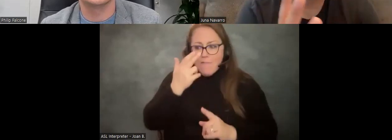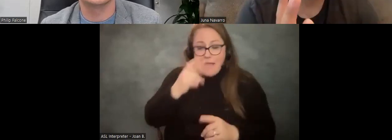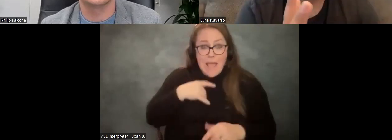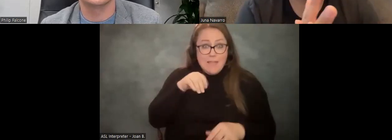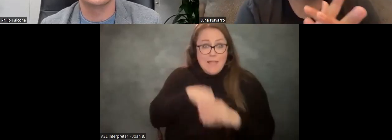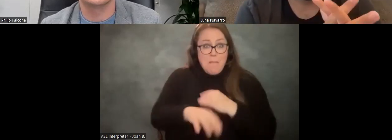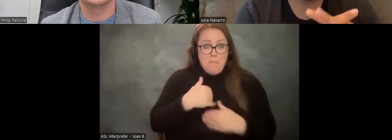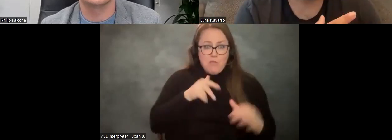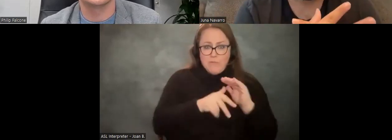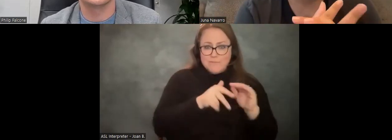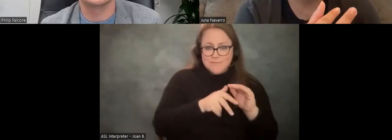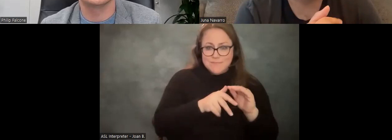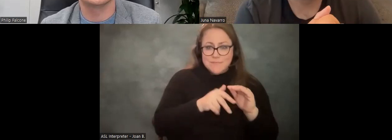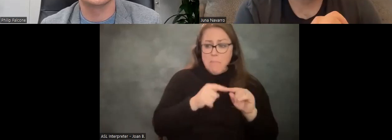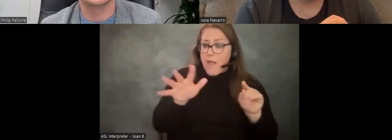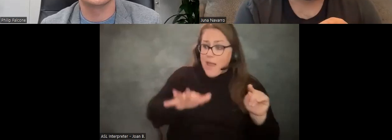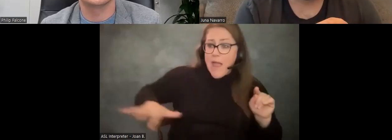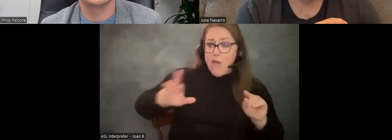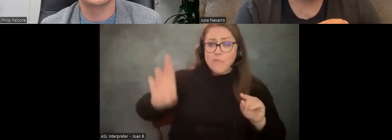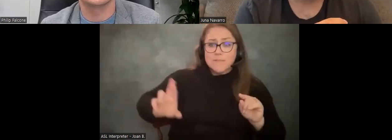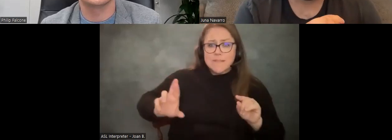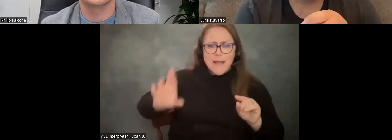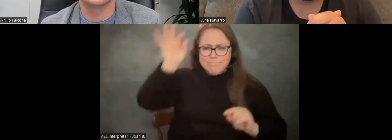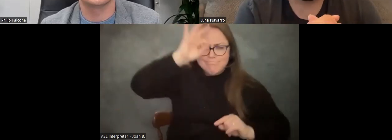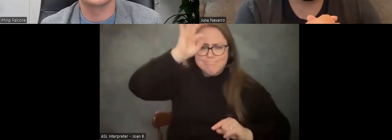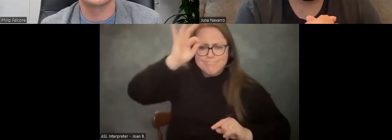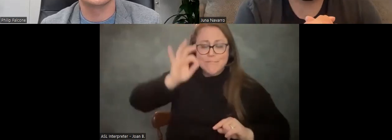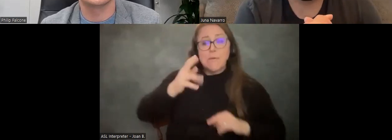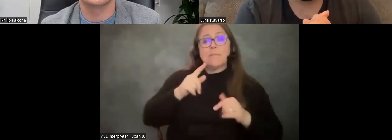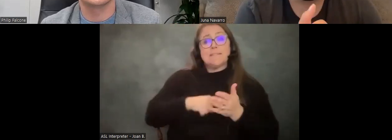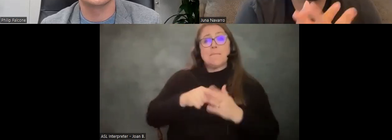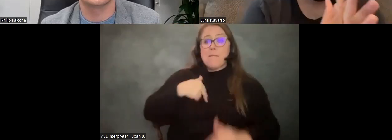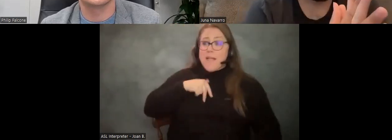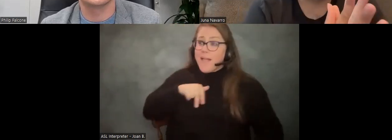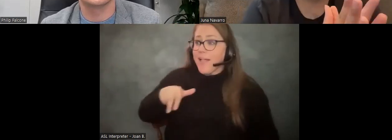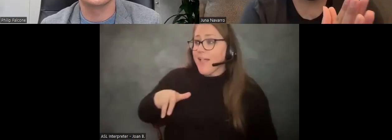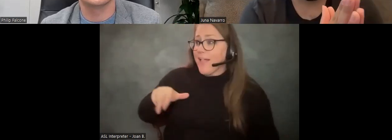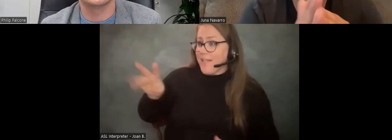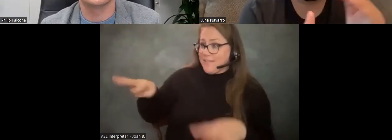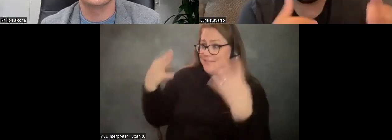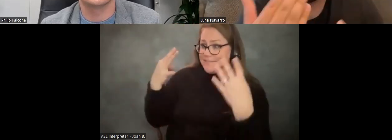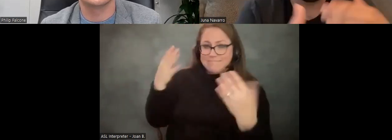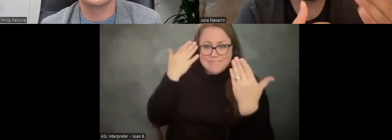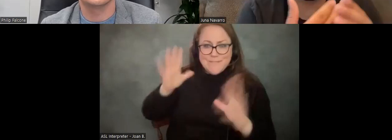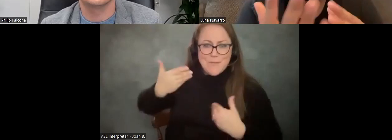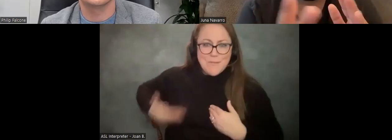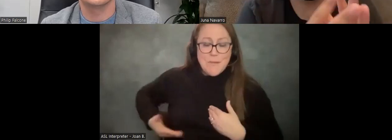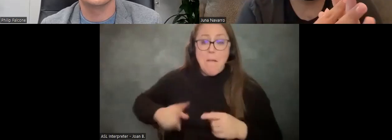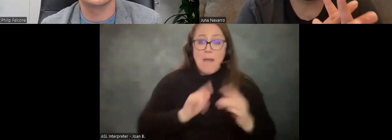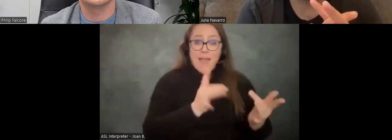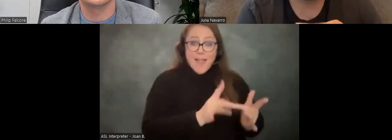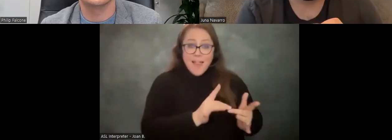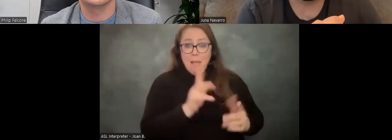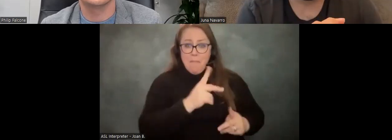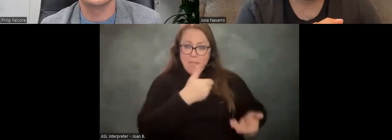and it felt a little strange for me to like walk outside and no one knew. But on the virtual space, I was getting commissioned, and I was